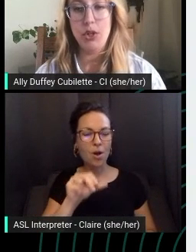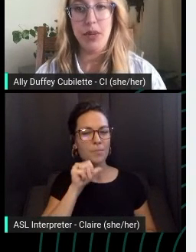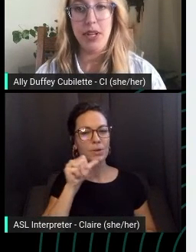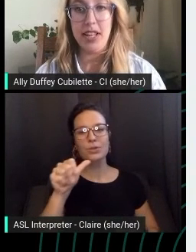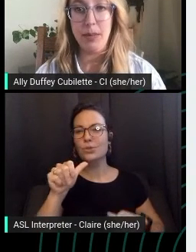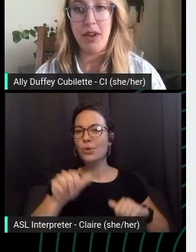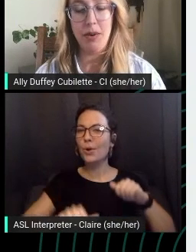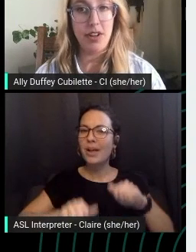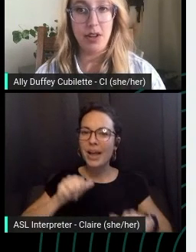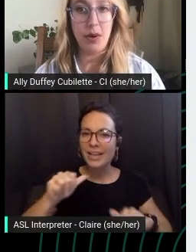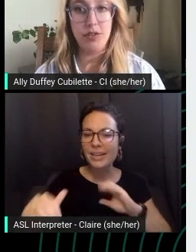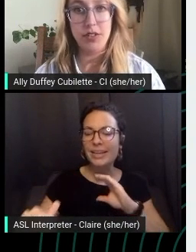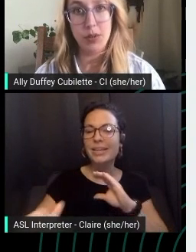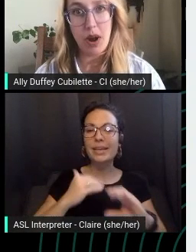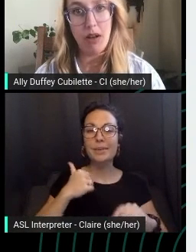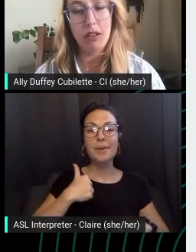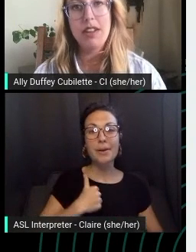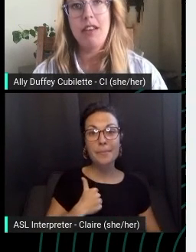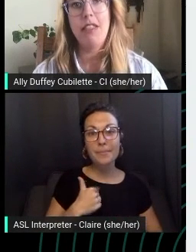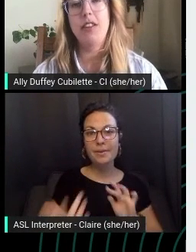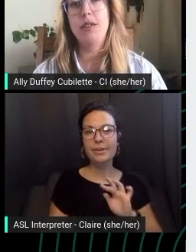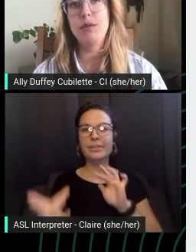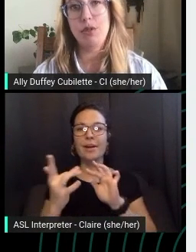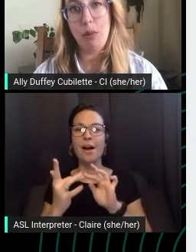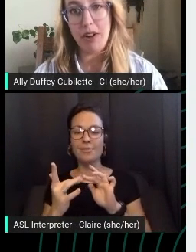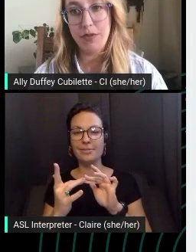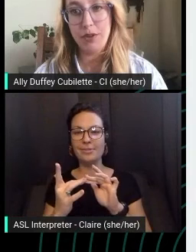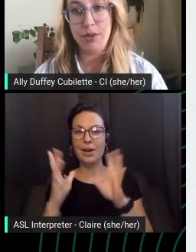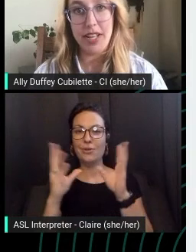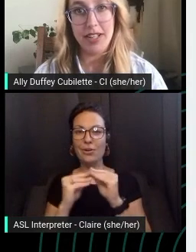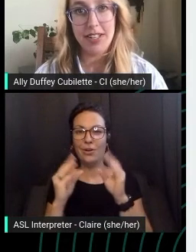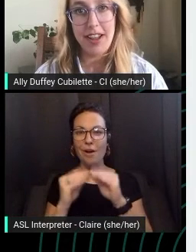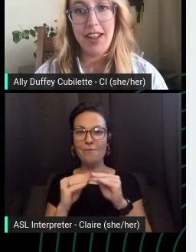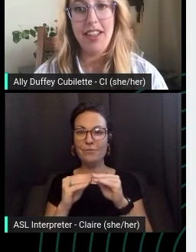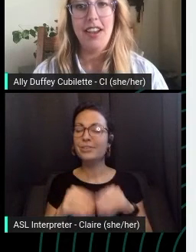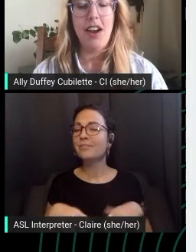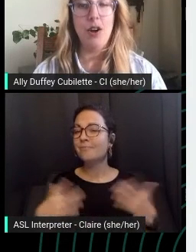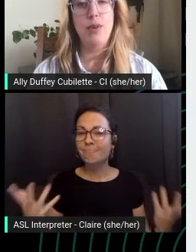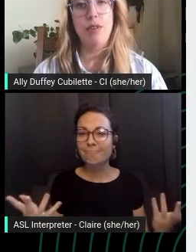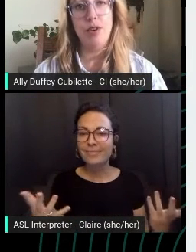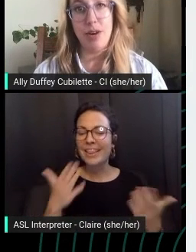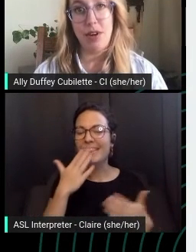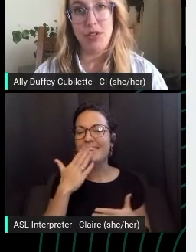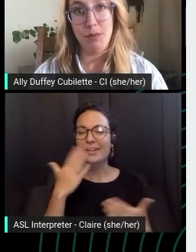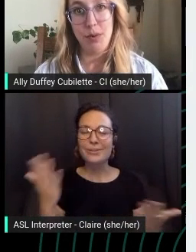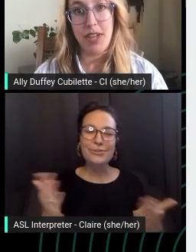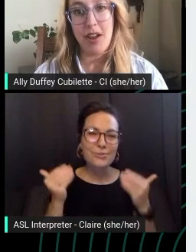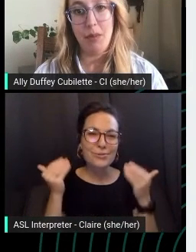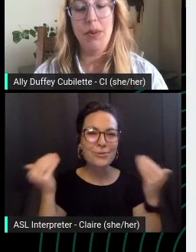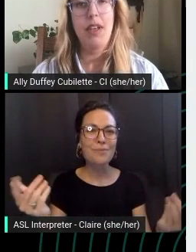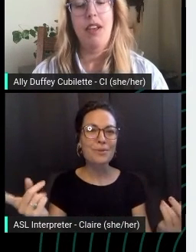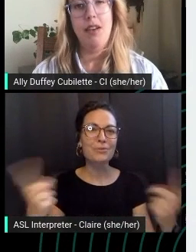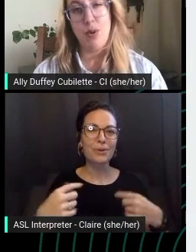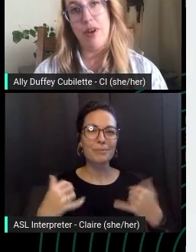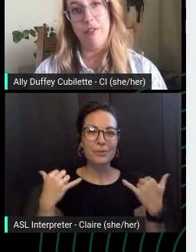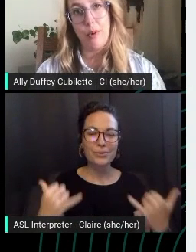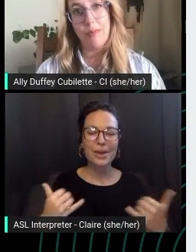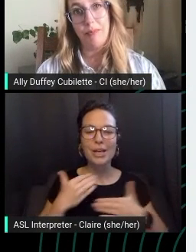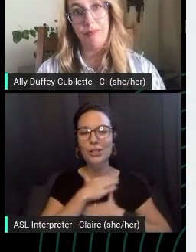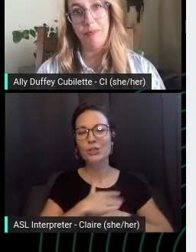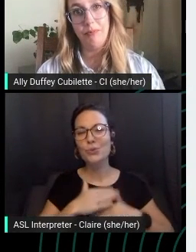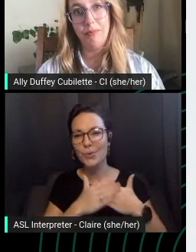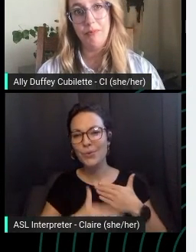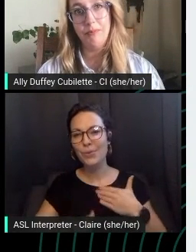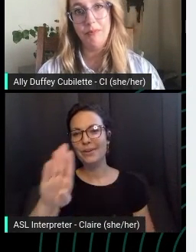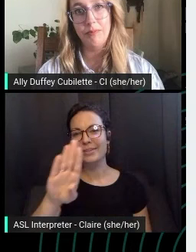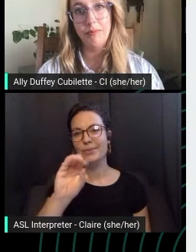platform or shoot me an email with any questions as well. Thank you so much for tuning in today. I hope you have a great rest of boot camp. Be well, everyone.